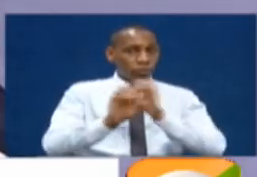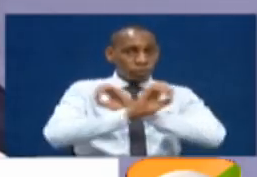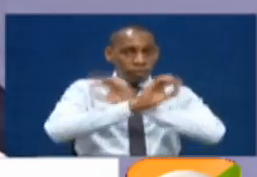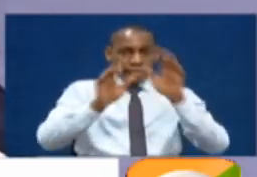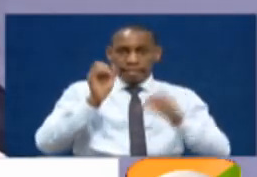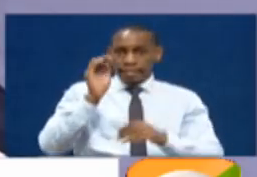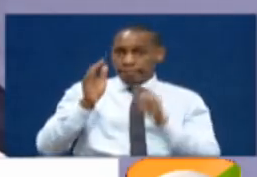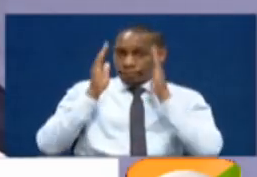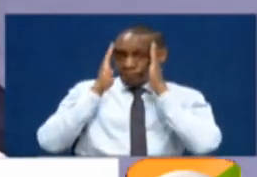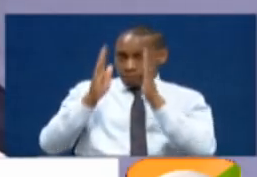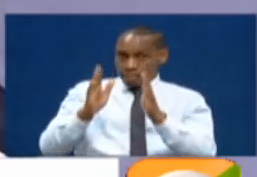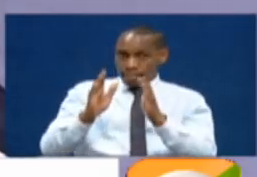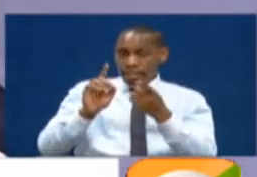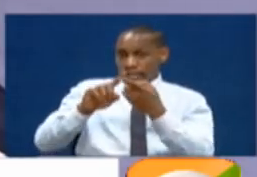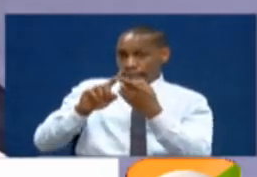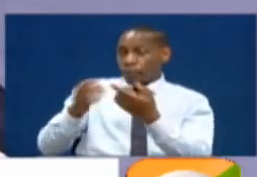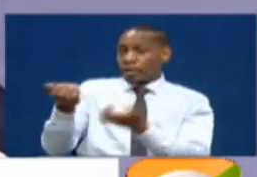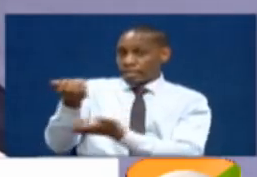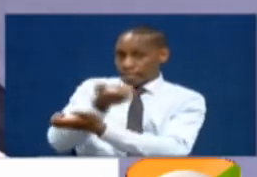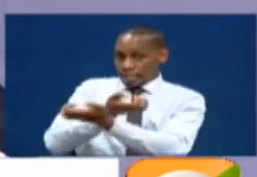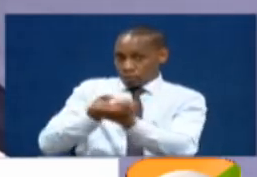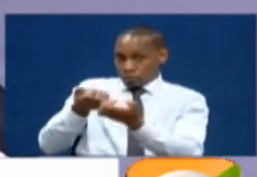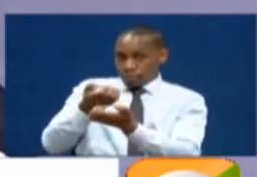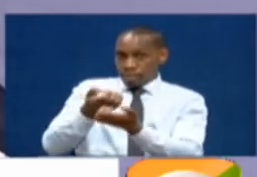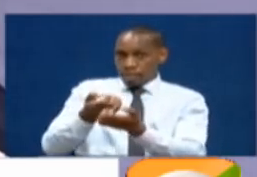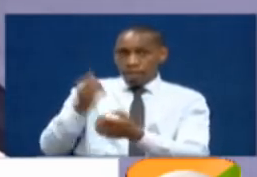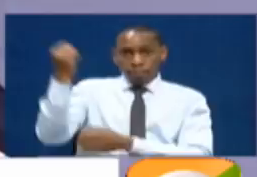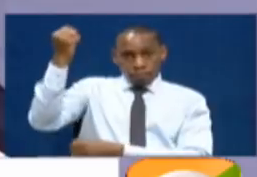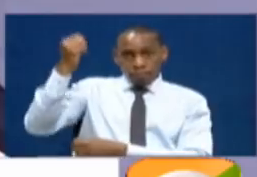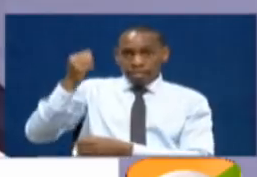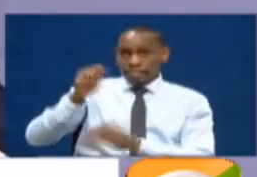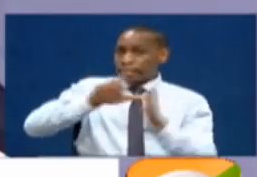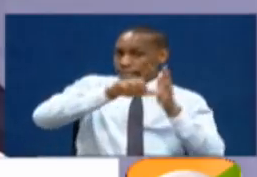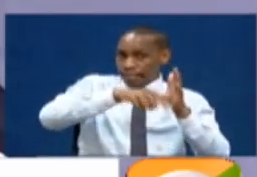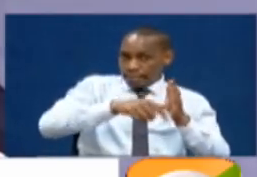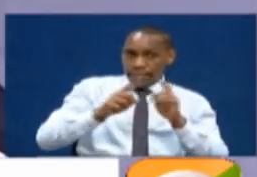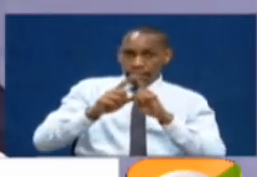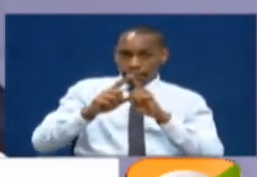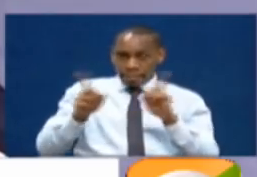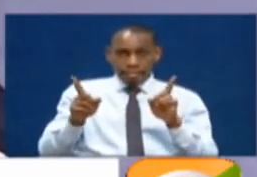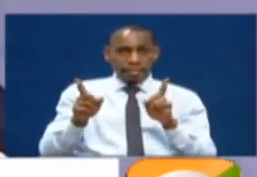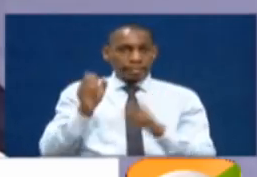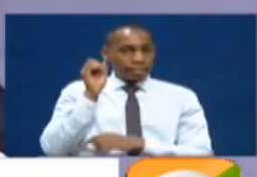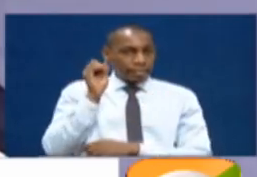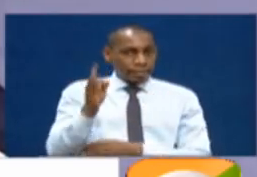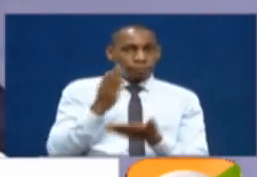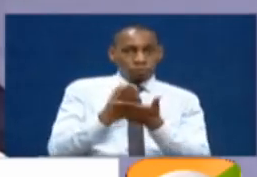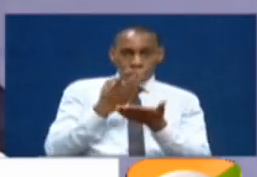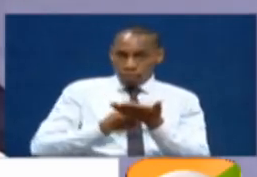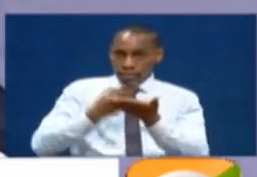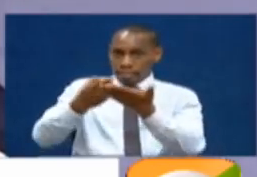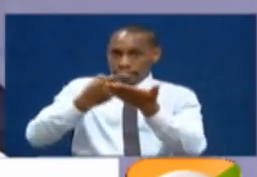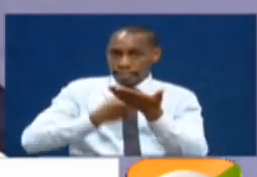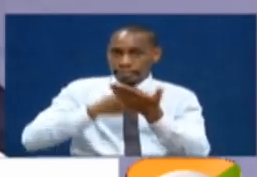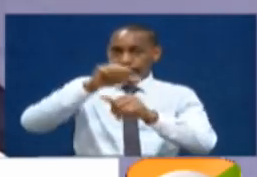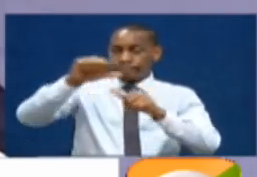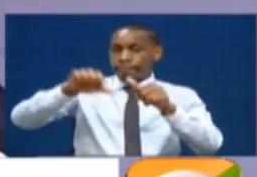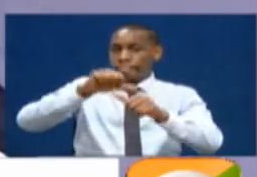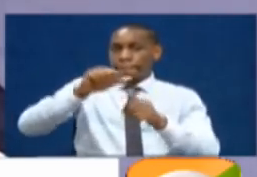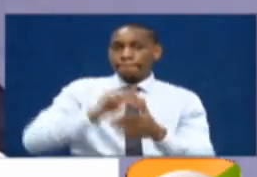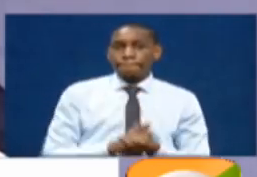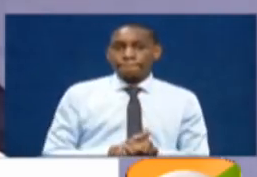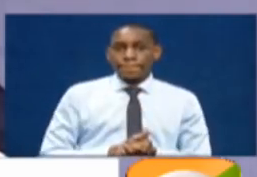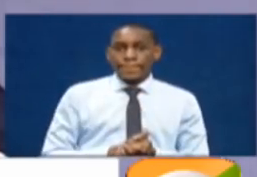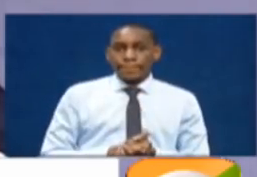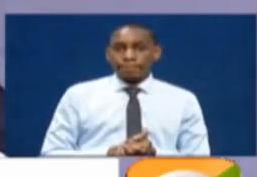first on the economy, because you've jumped into the political realm already, but if you were to talk about